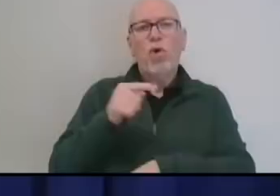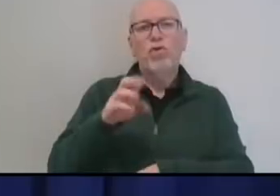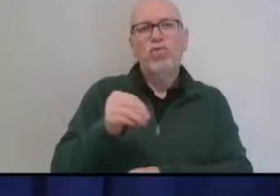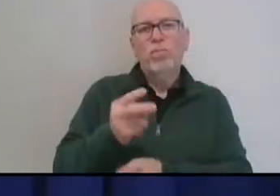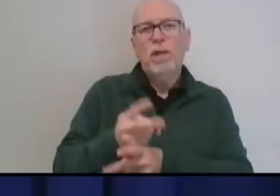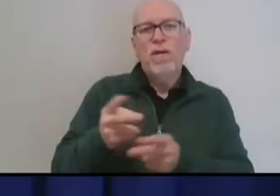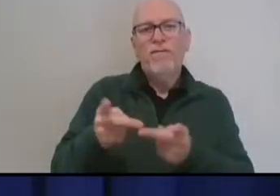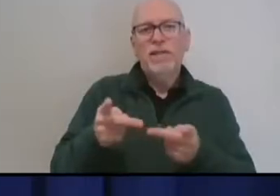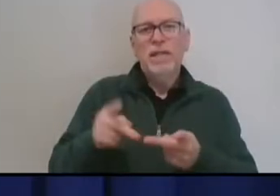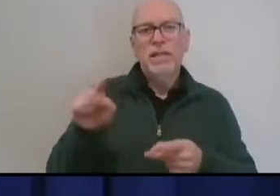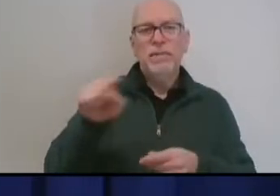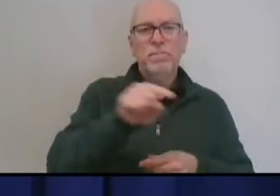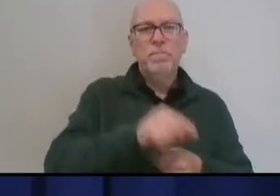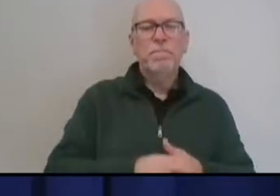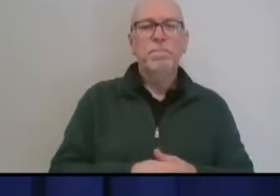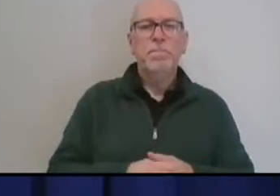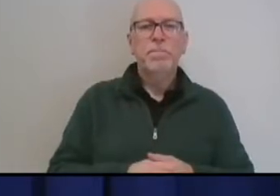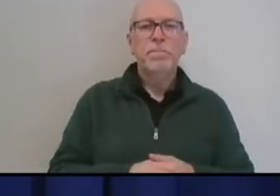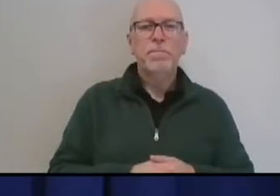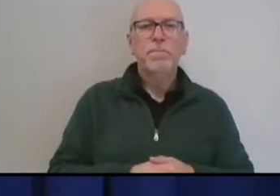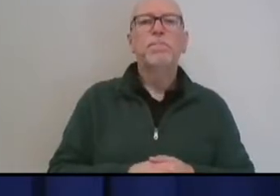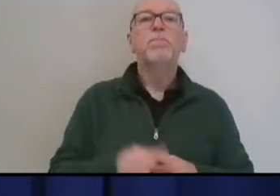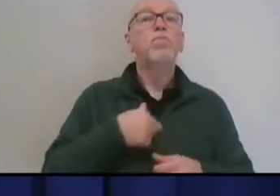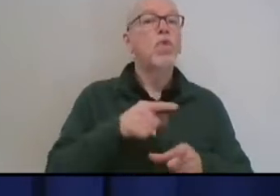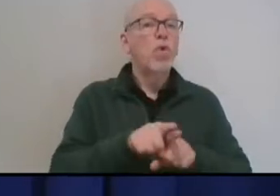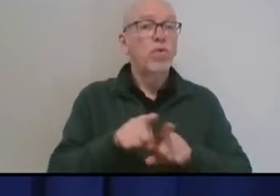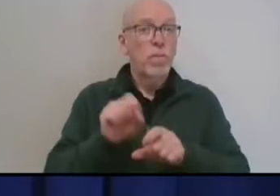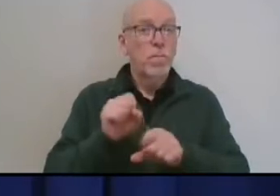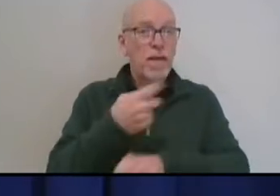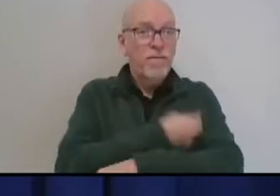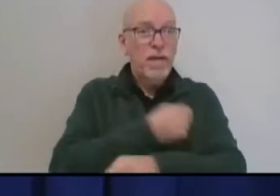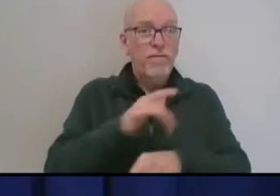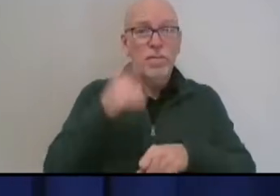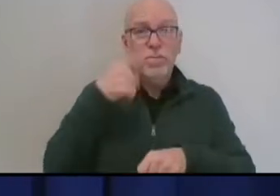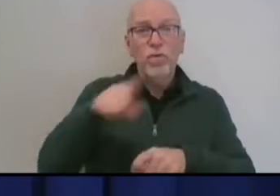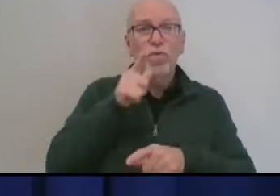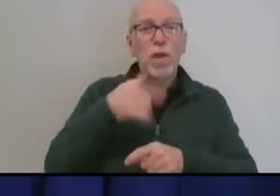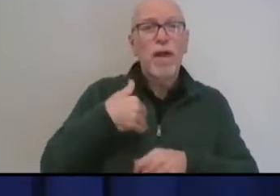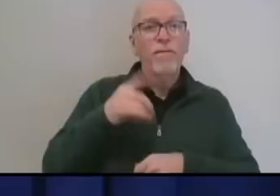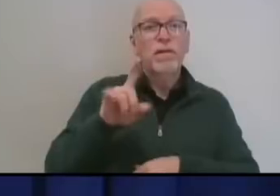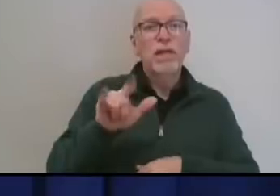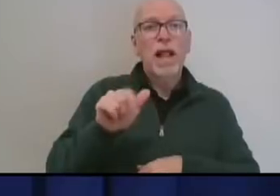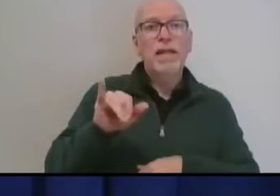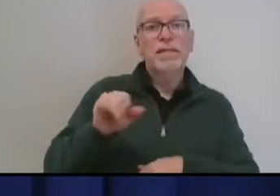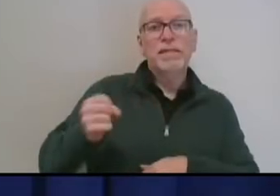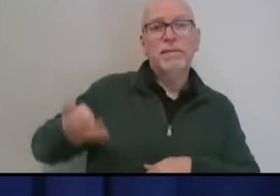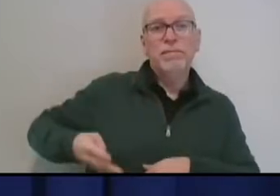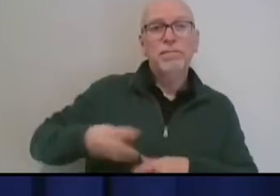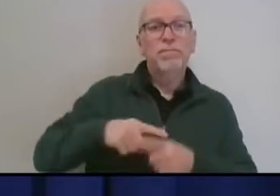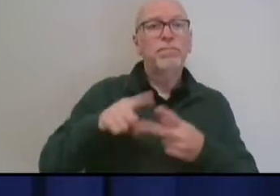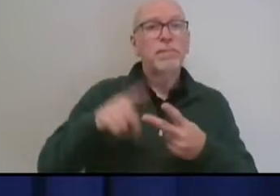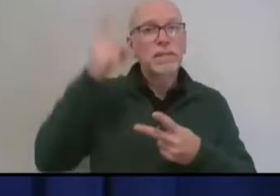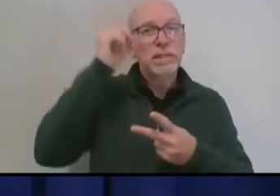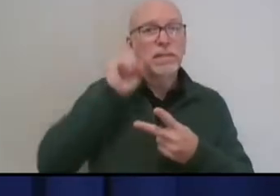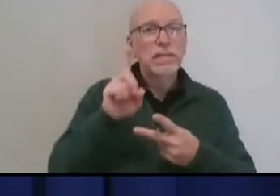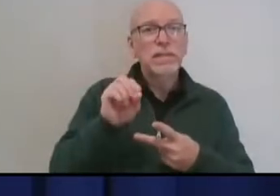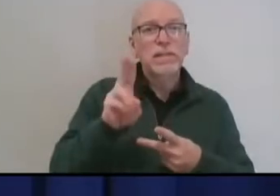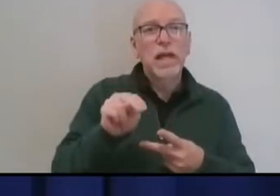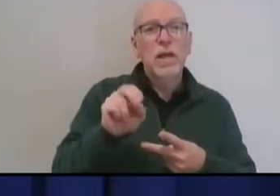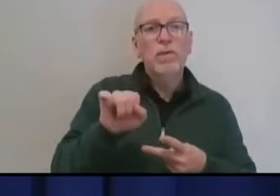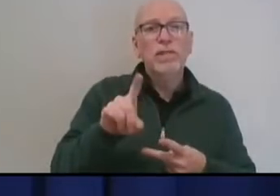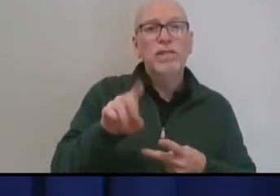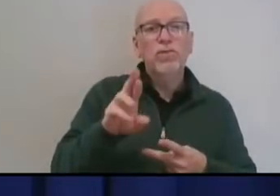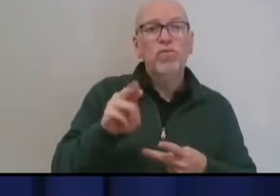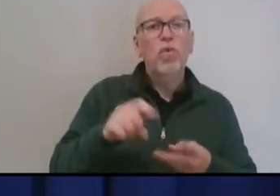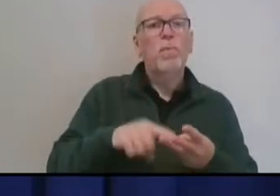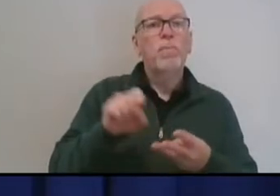facilities. We also have made a vaccine available to people undergoing dialysis, individuals with Down syndrome, people diagnosed with sickle